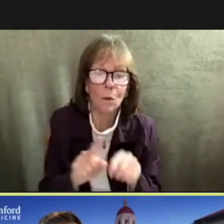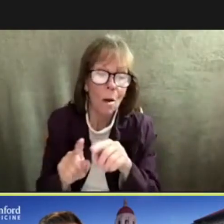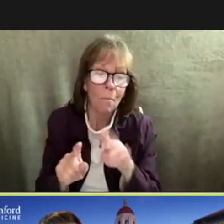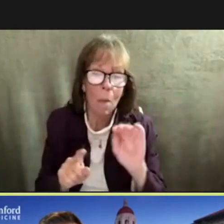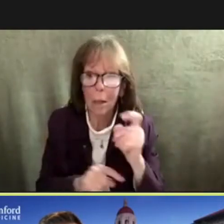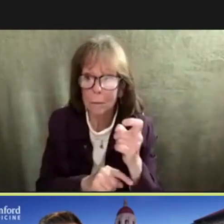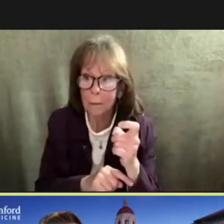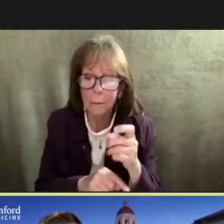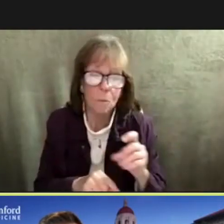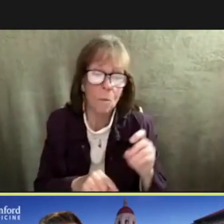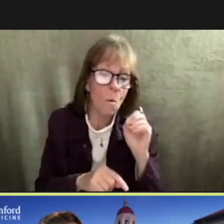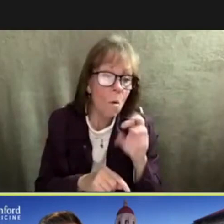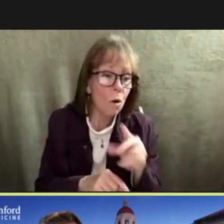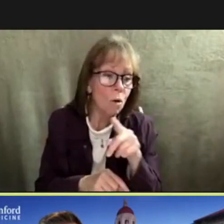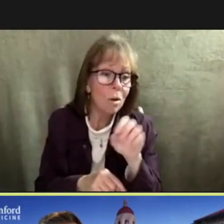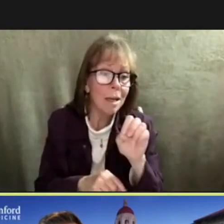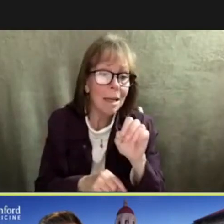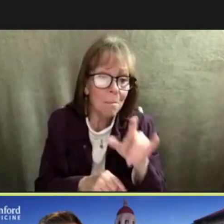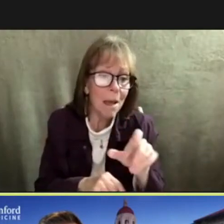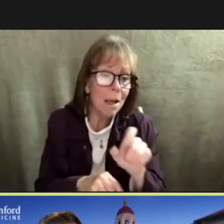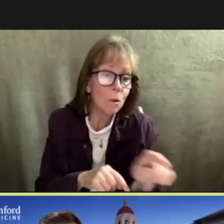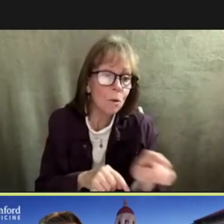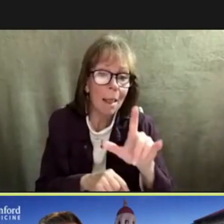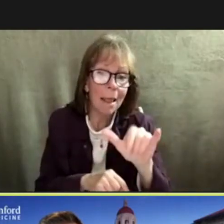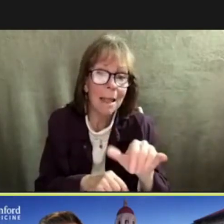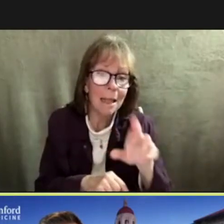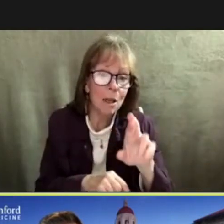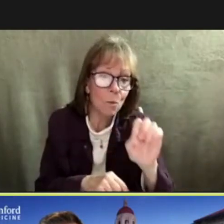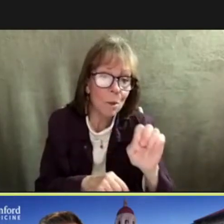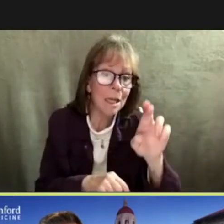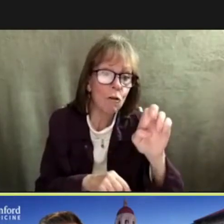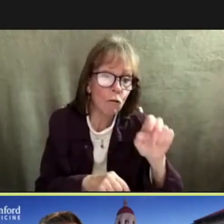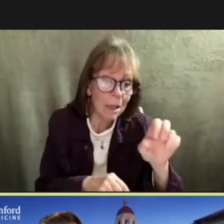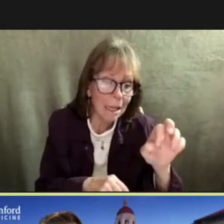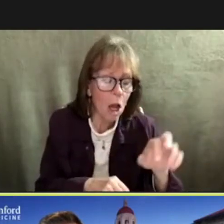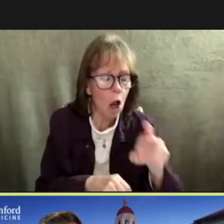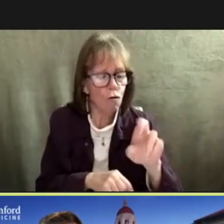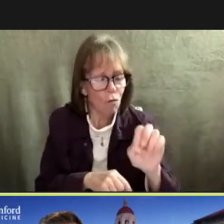can email Lily Reed at